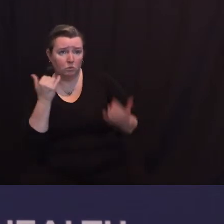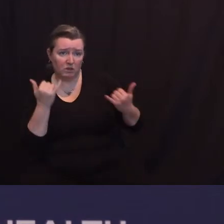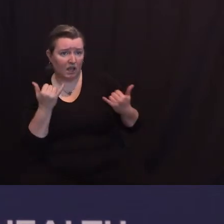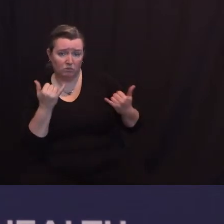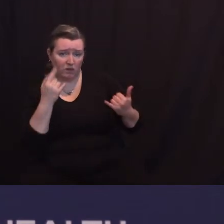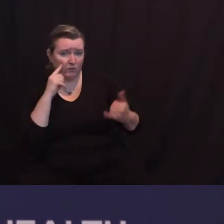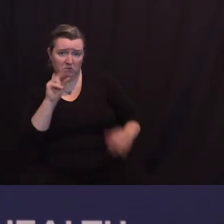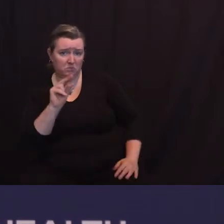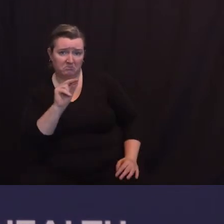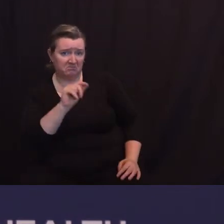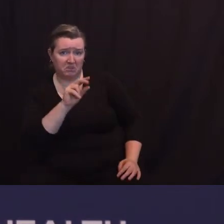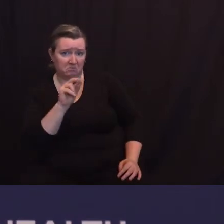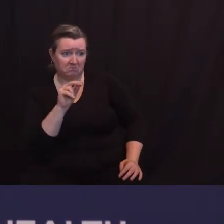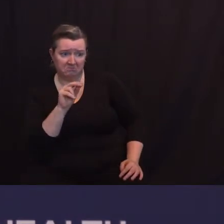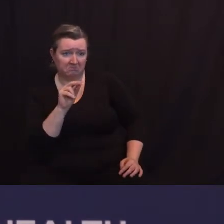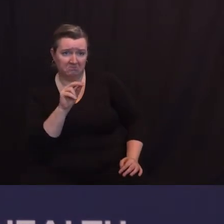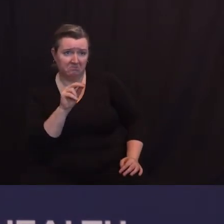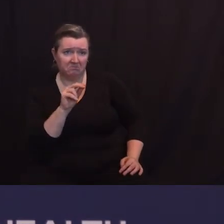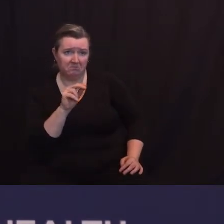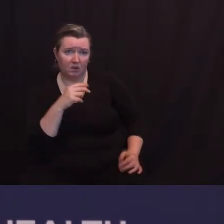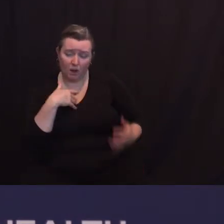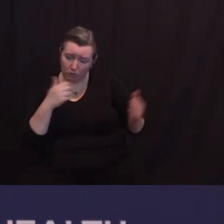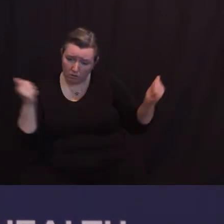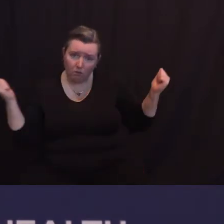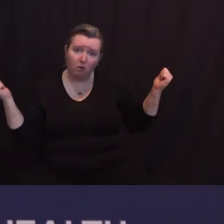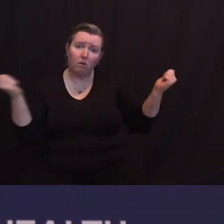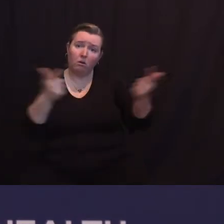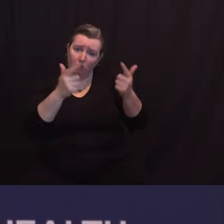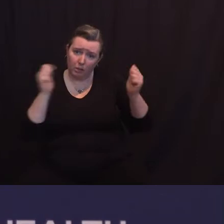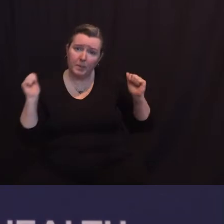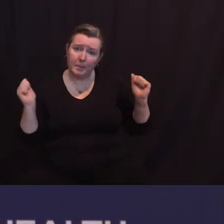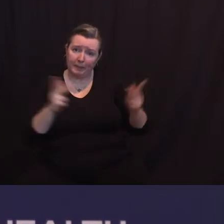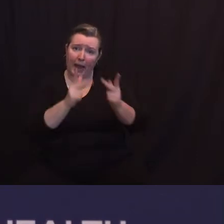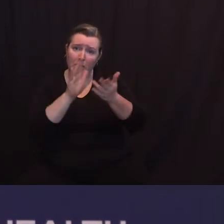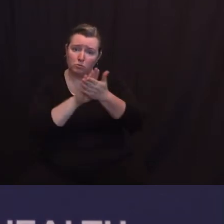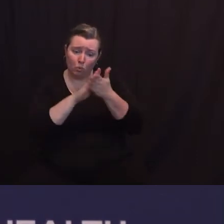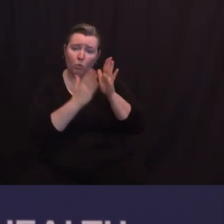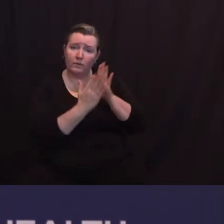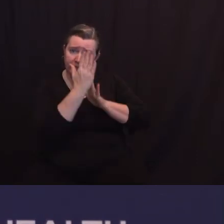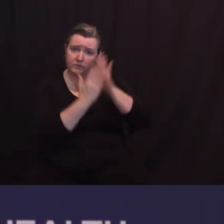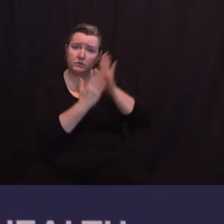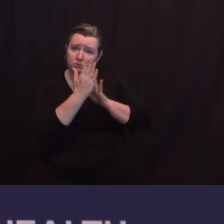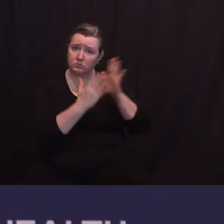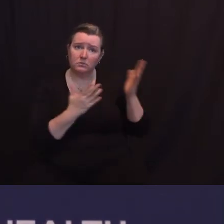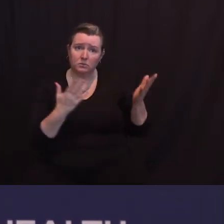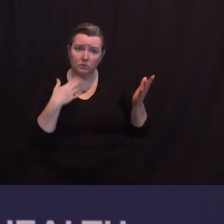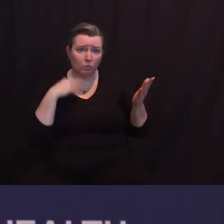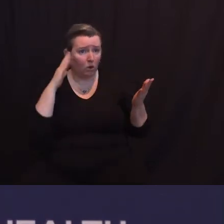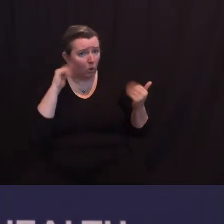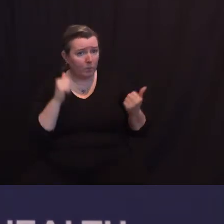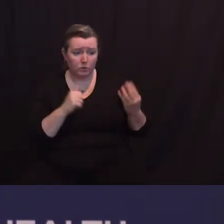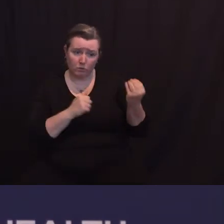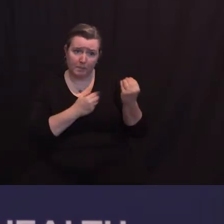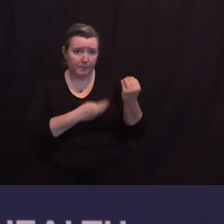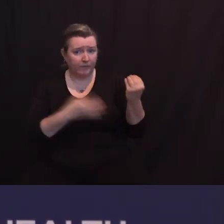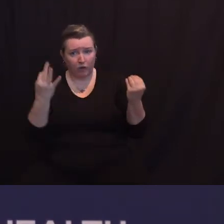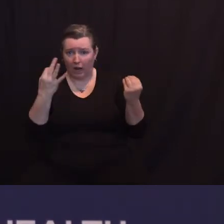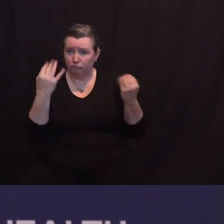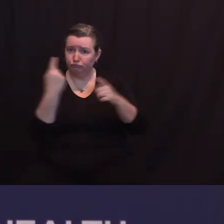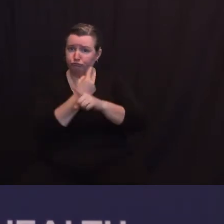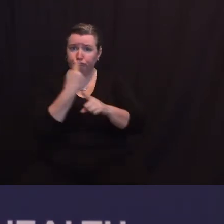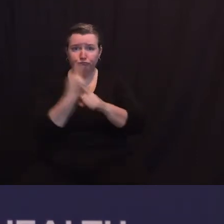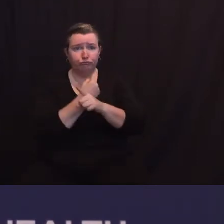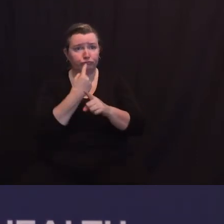want to be, I want to be unequivocal about this. We are expecting Monday through Friday in person, every school, every